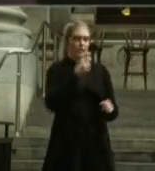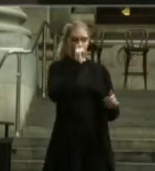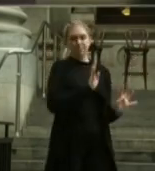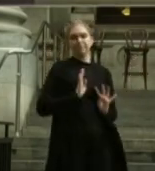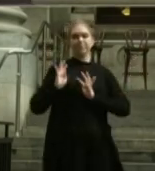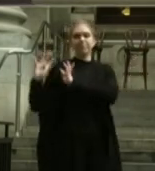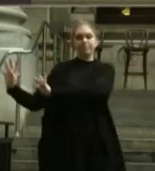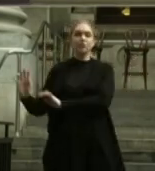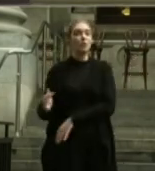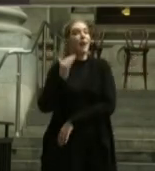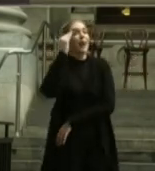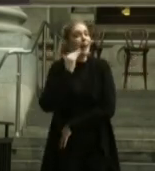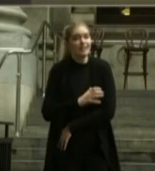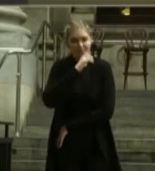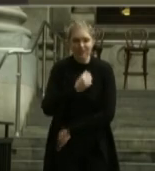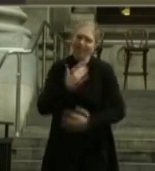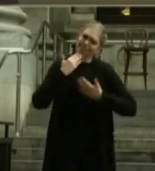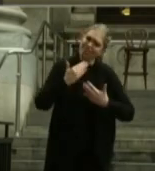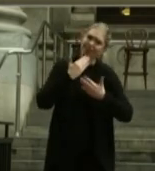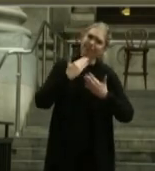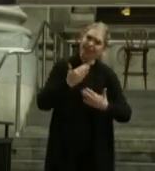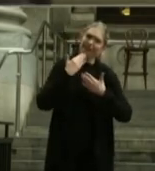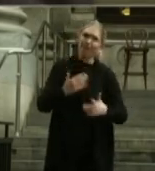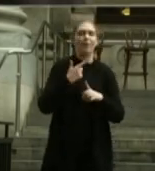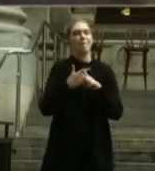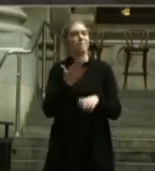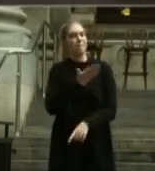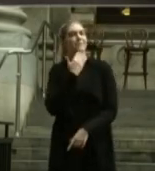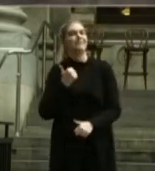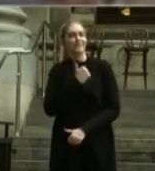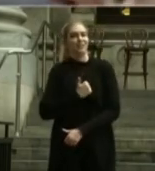So ladies and gentlemen, thank you, thank you, thank you, and please enjoy.